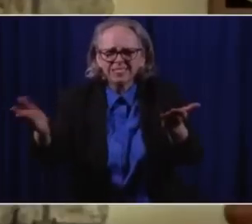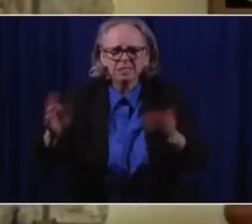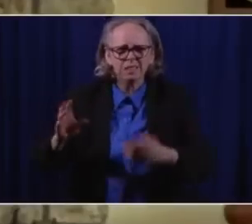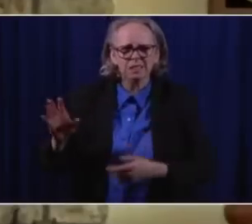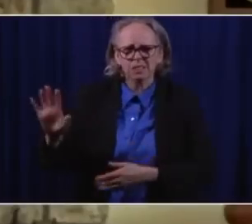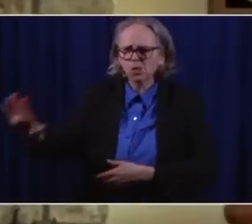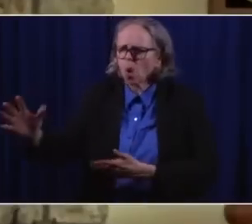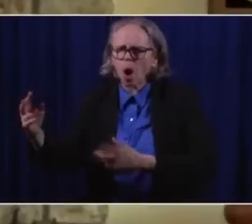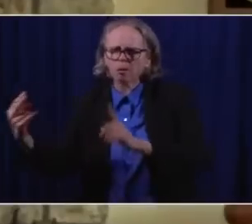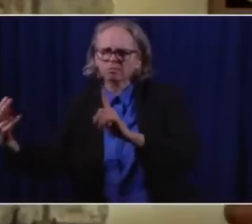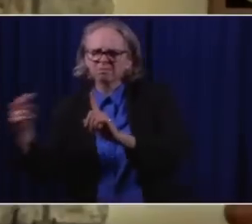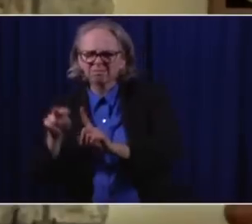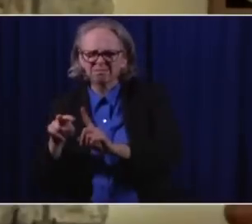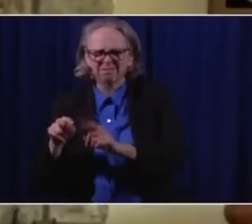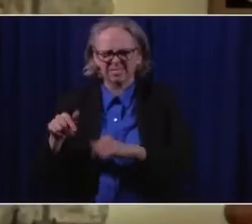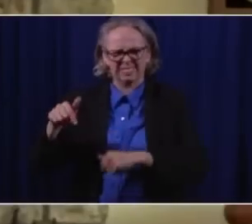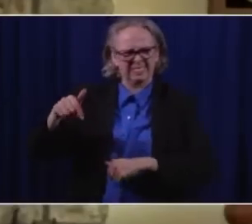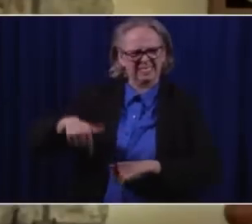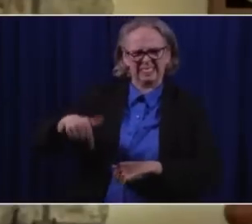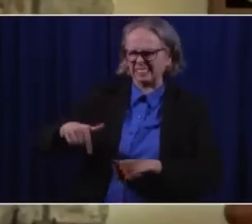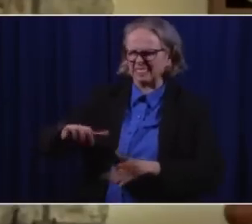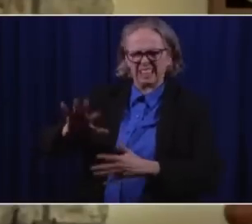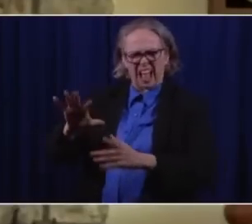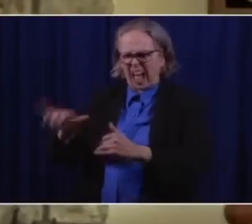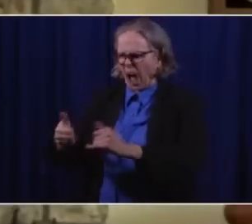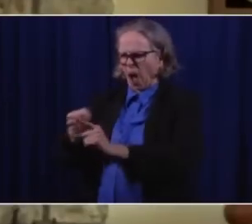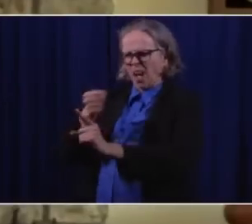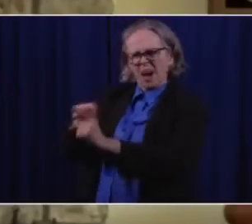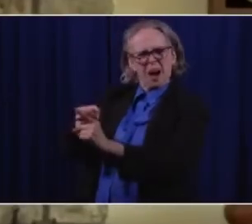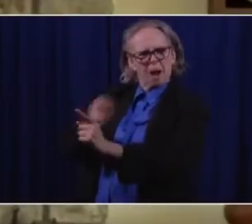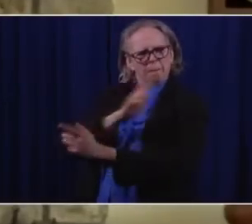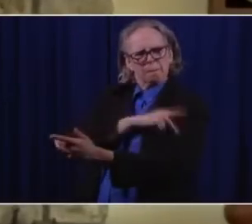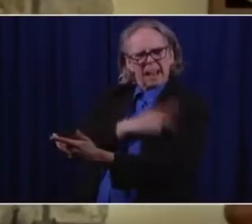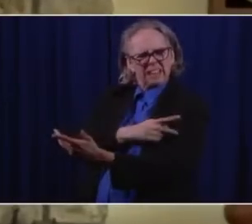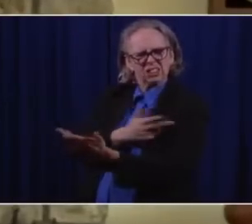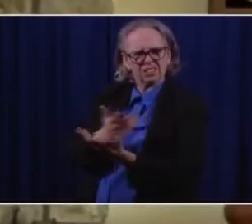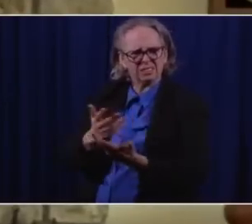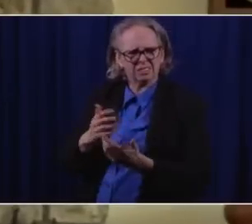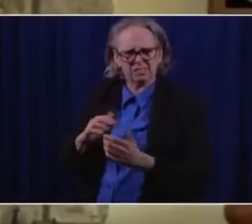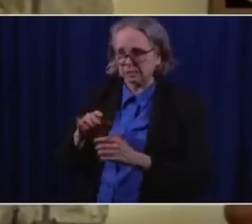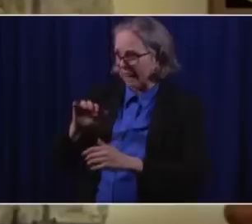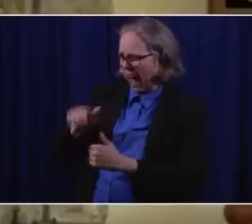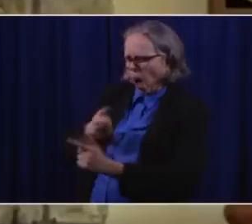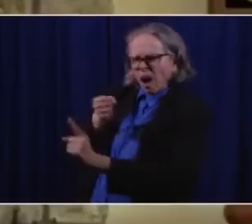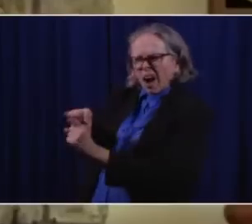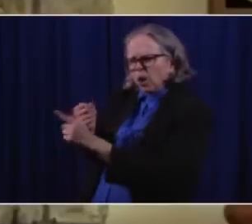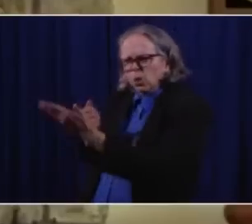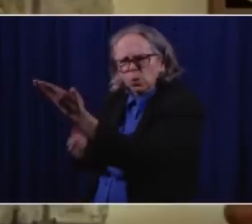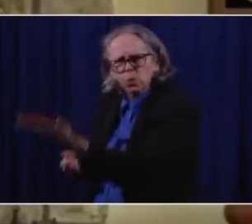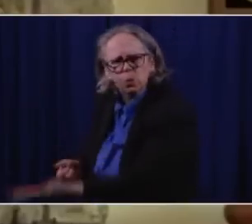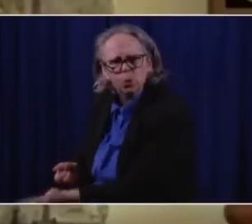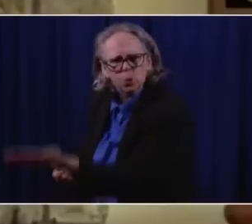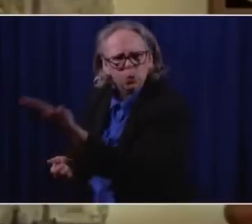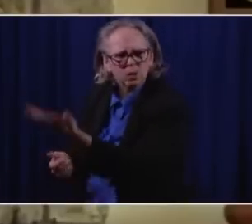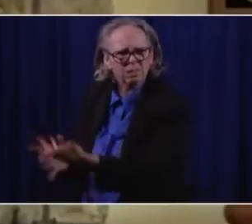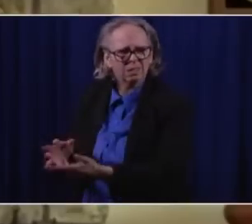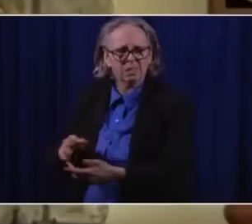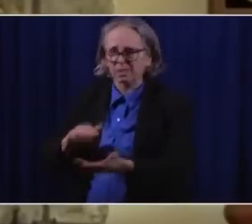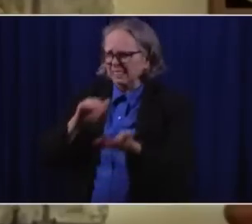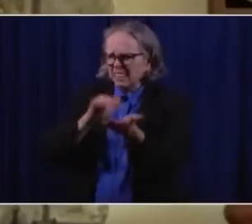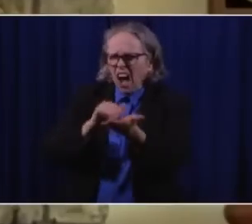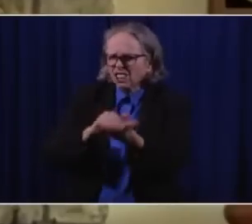how this impacts the patients, but also maybe how it impacts you and other healthcare workers who are literally on the front